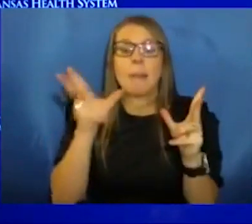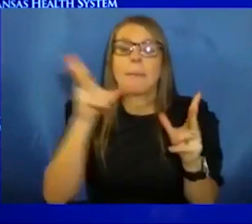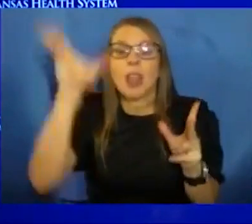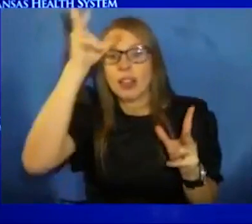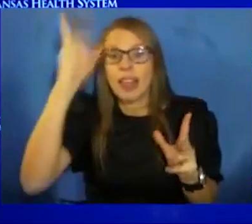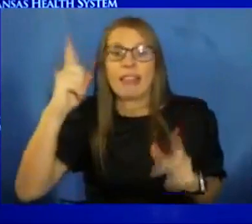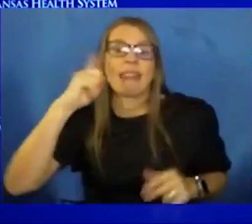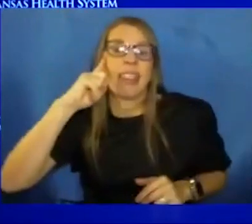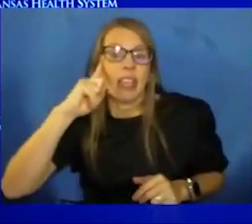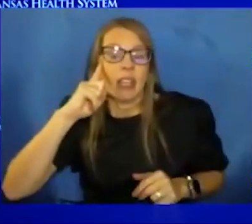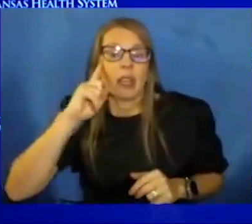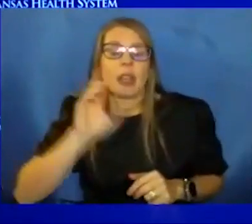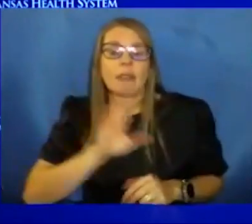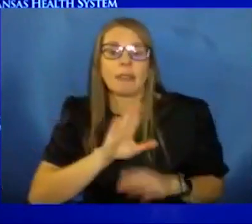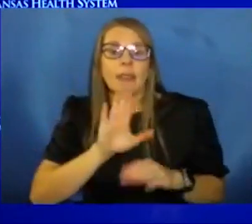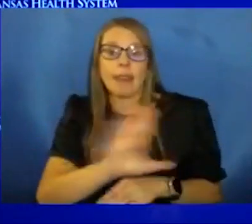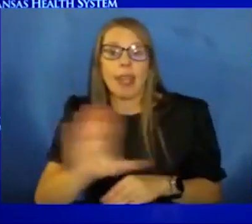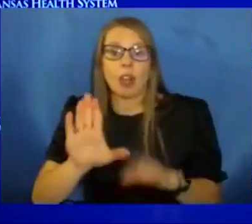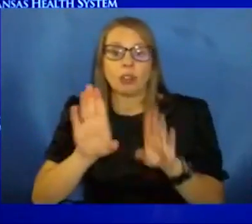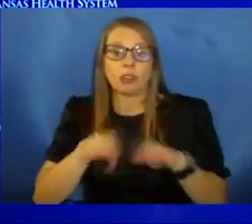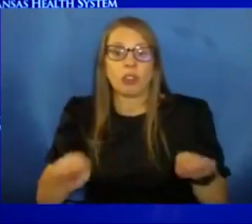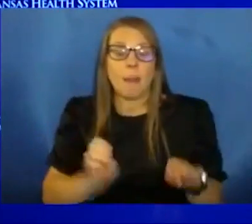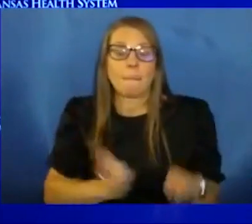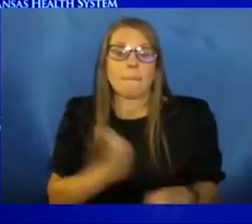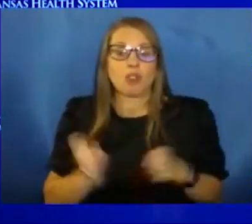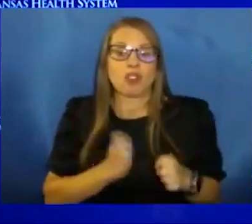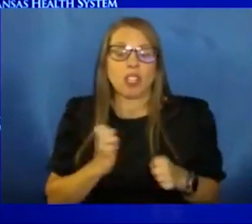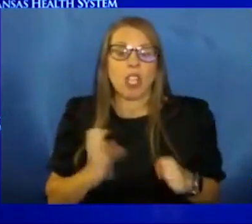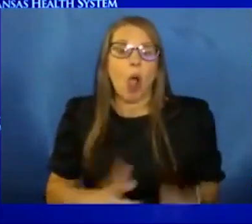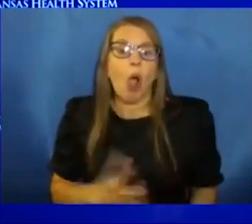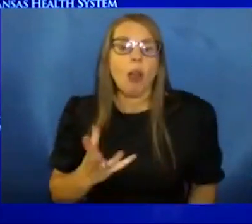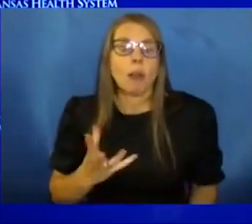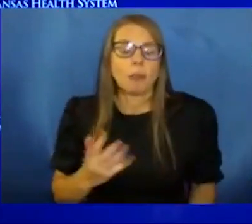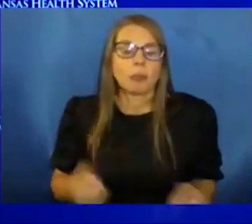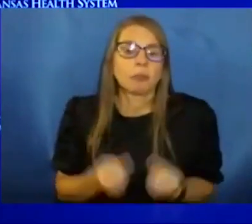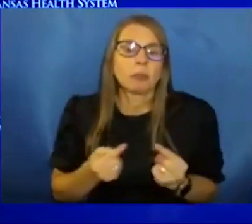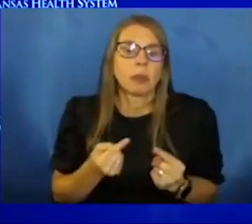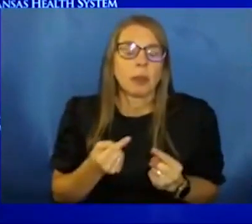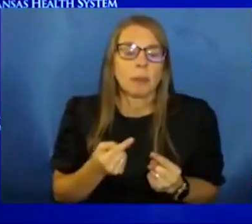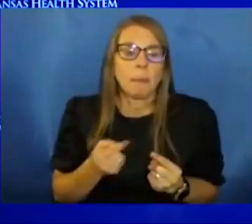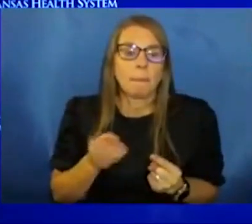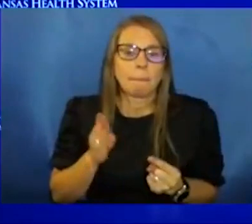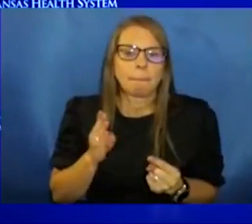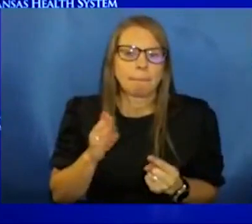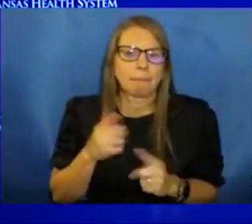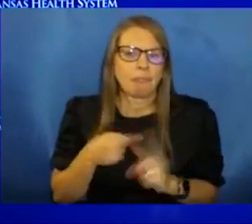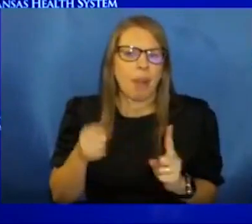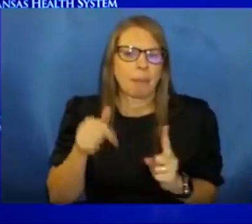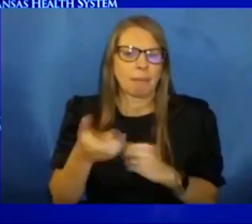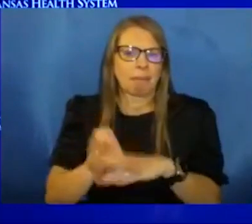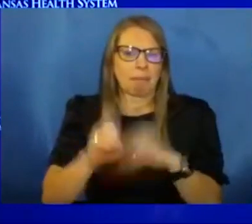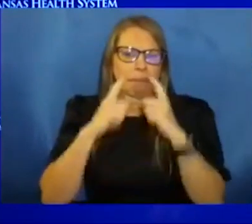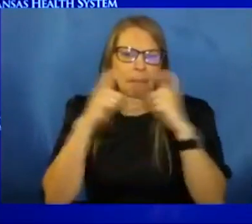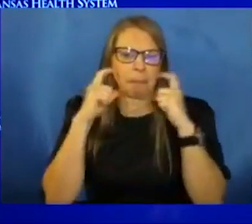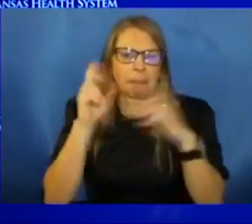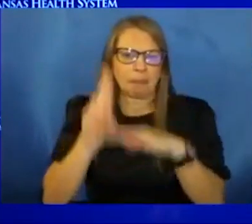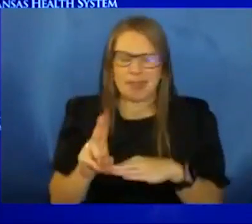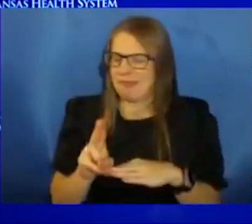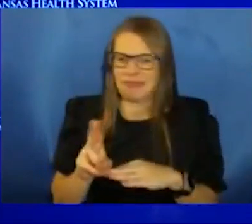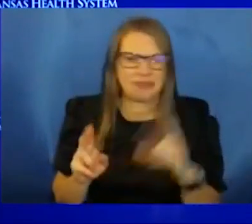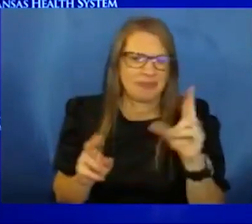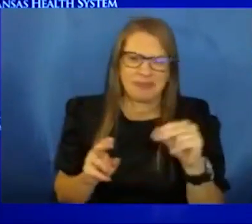anyway. Jennifer says, are children emotionally damaged by wearing masks in school? I don't think so, but some people in her school believe so.